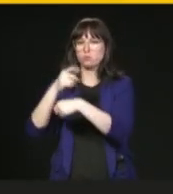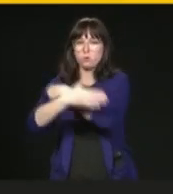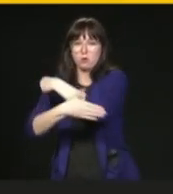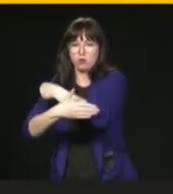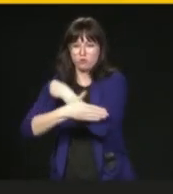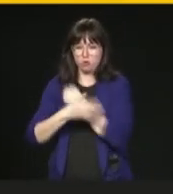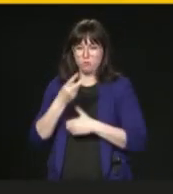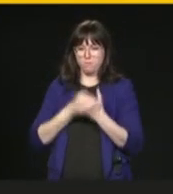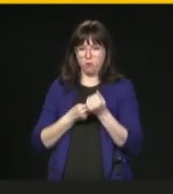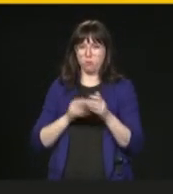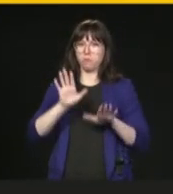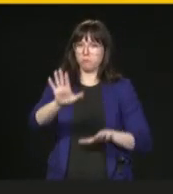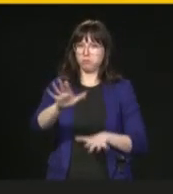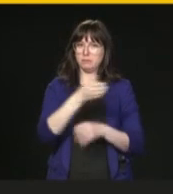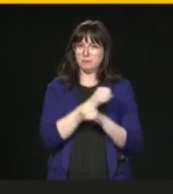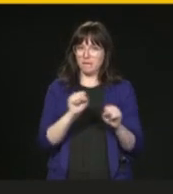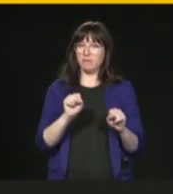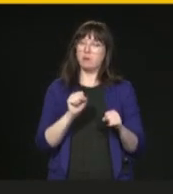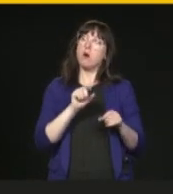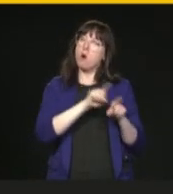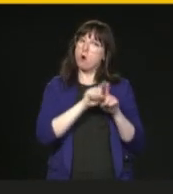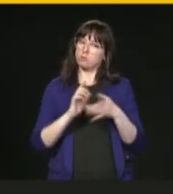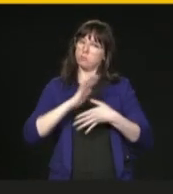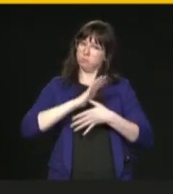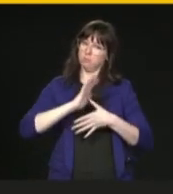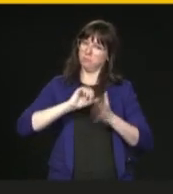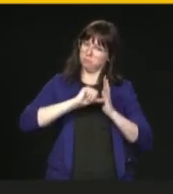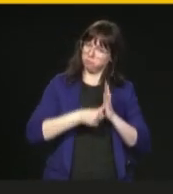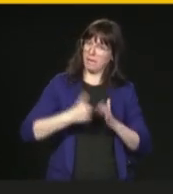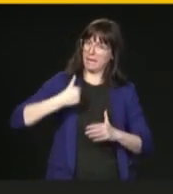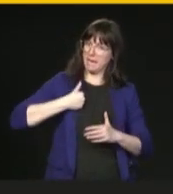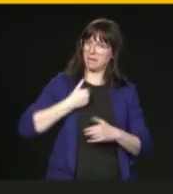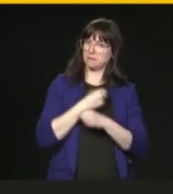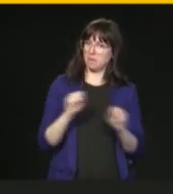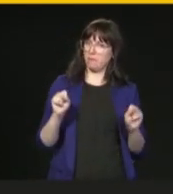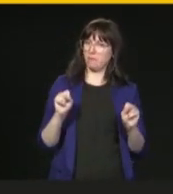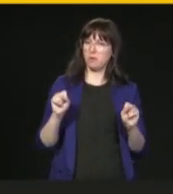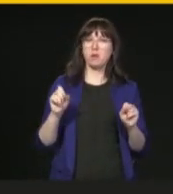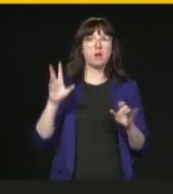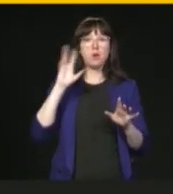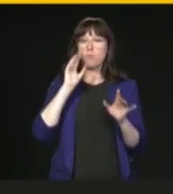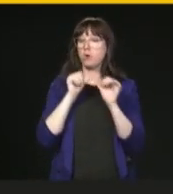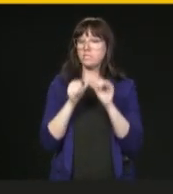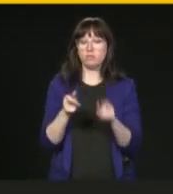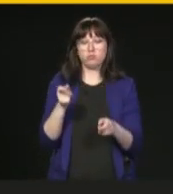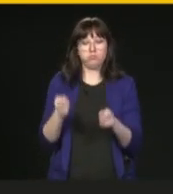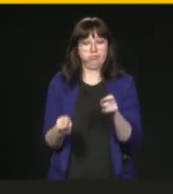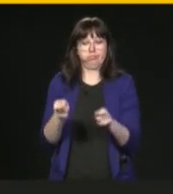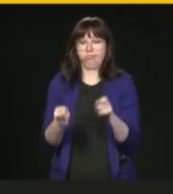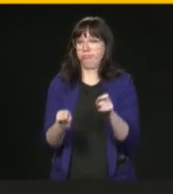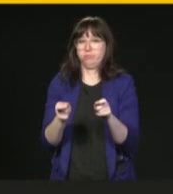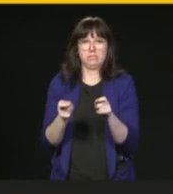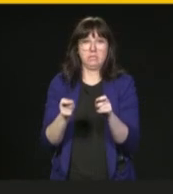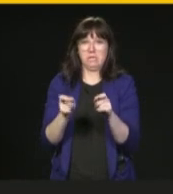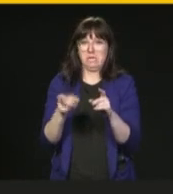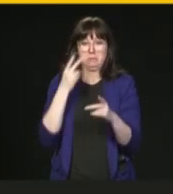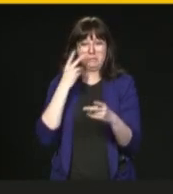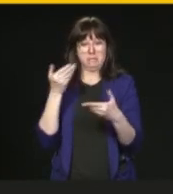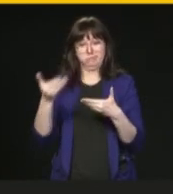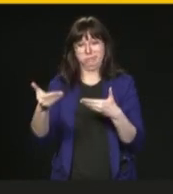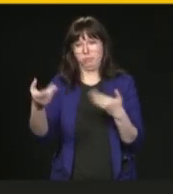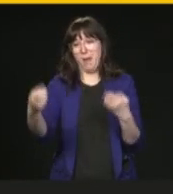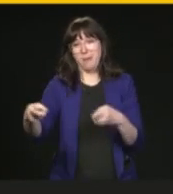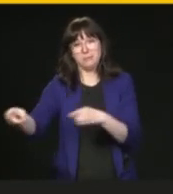country safe and to keep Canadians safe in our case. We will continue to adjust as things unfold as